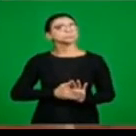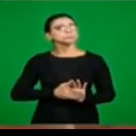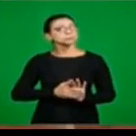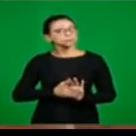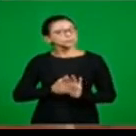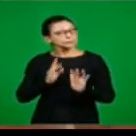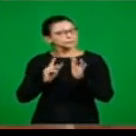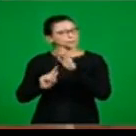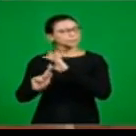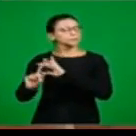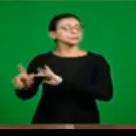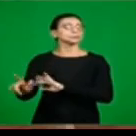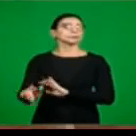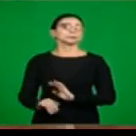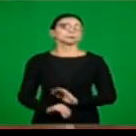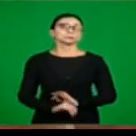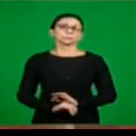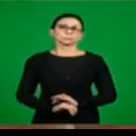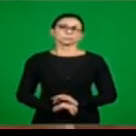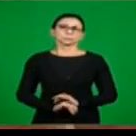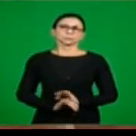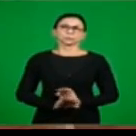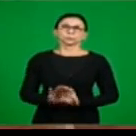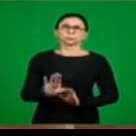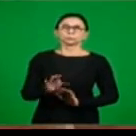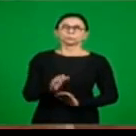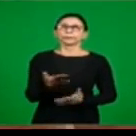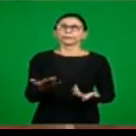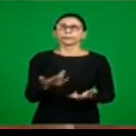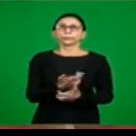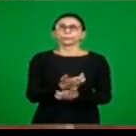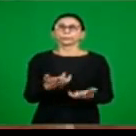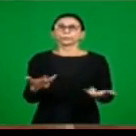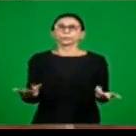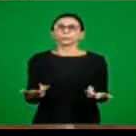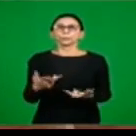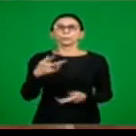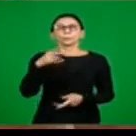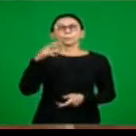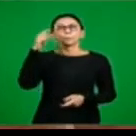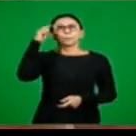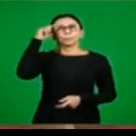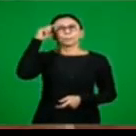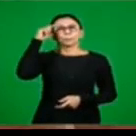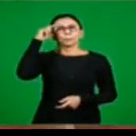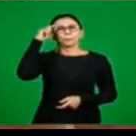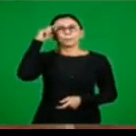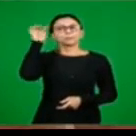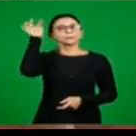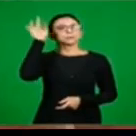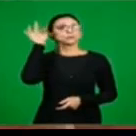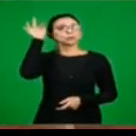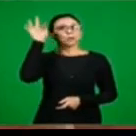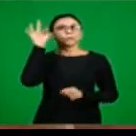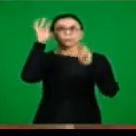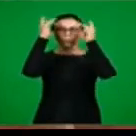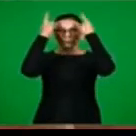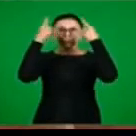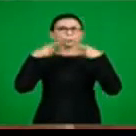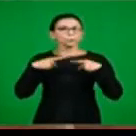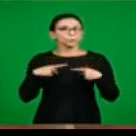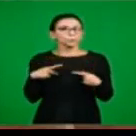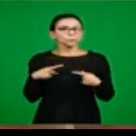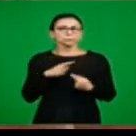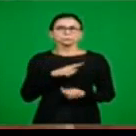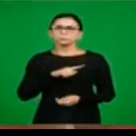that will go all the way to eternity. It's not something that will be spinning around here like a philosophical